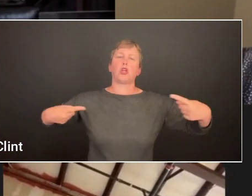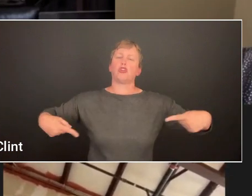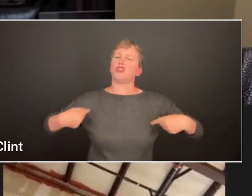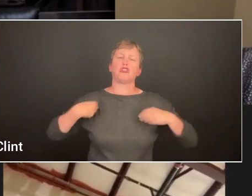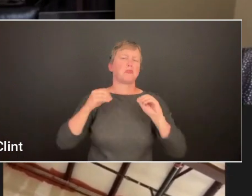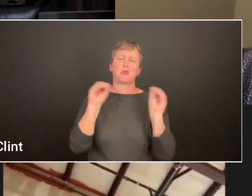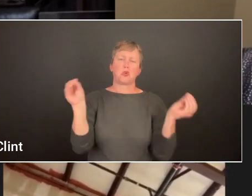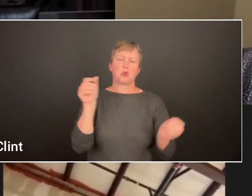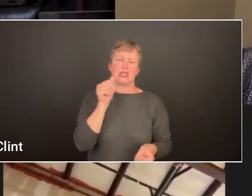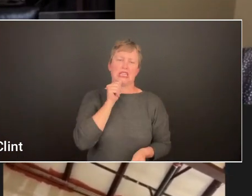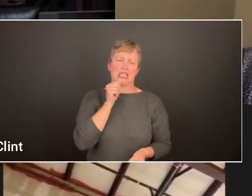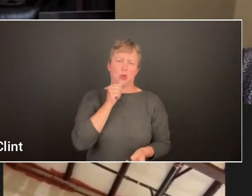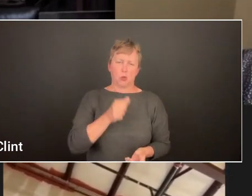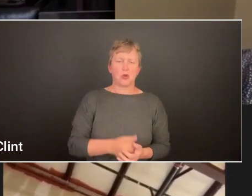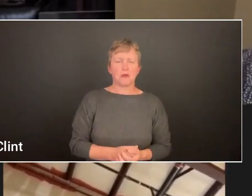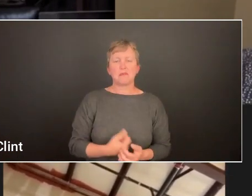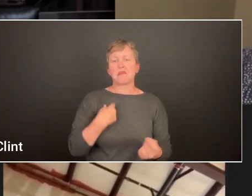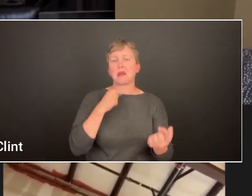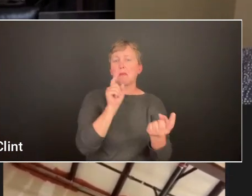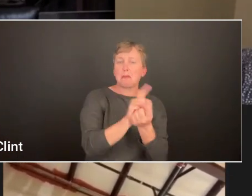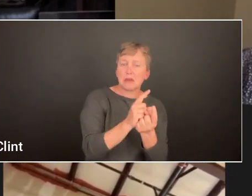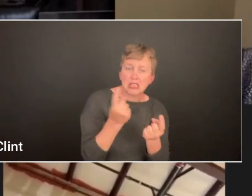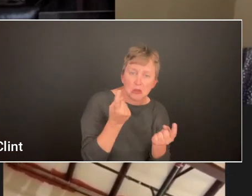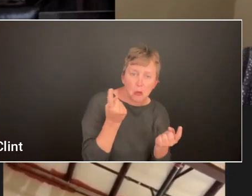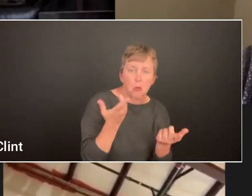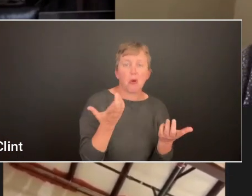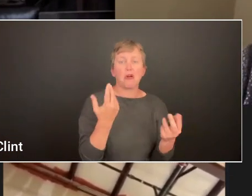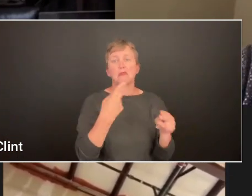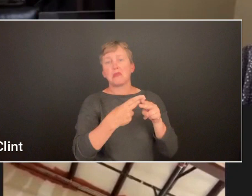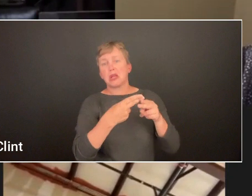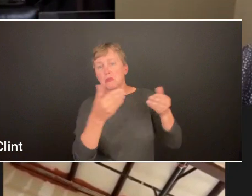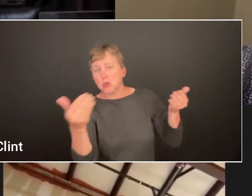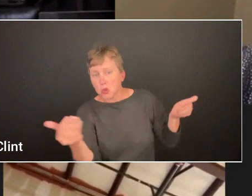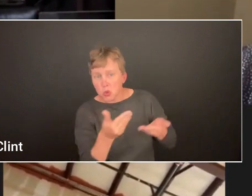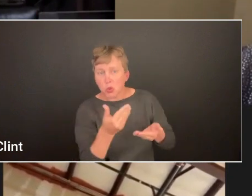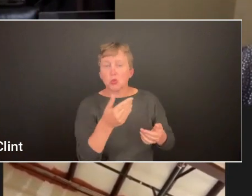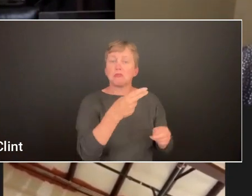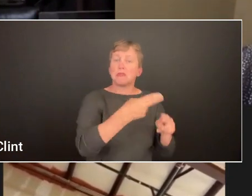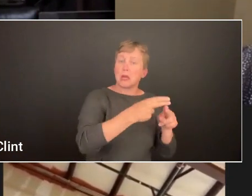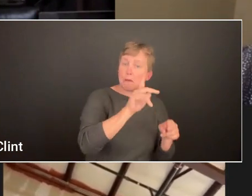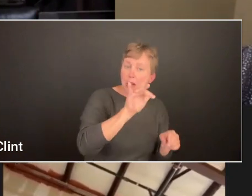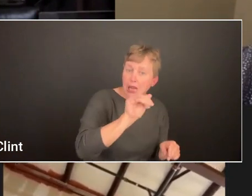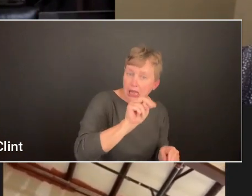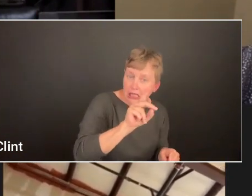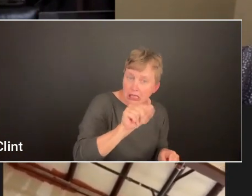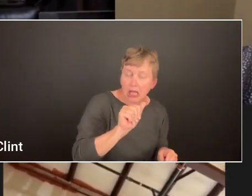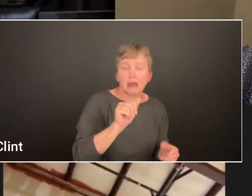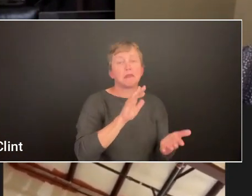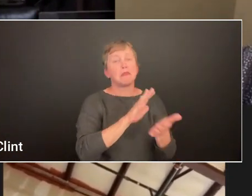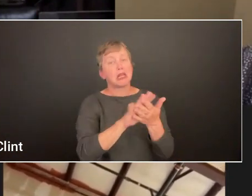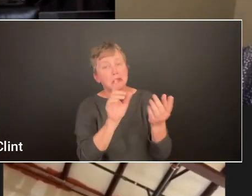They either see me in person or my dating profile is, you know, I show my wheelchair right away. I have nothing to hide about my disability.